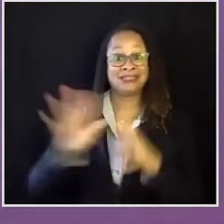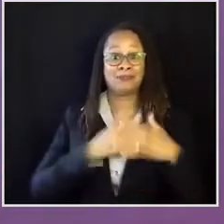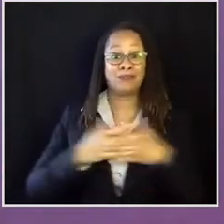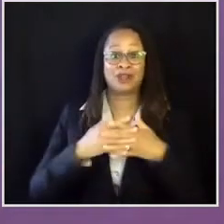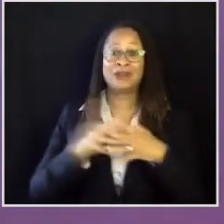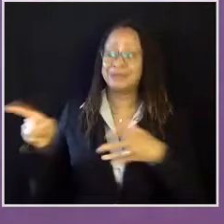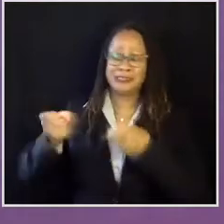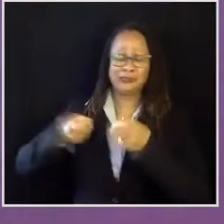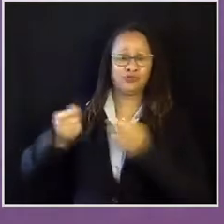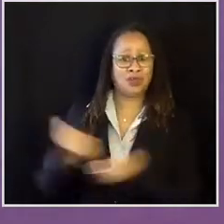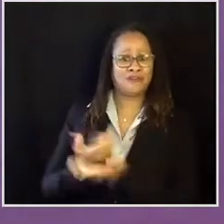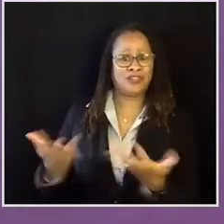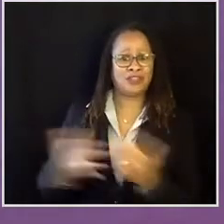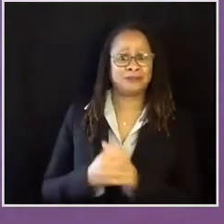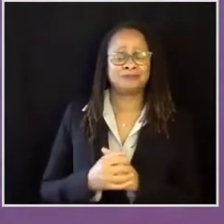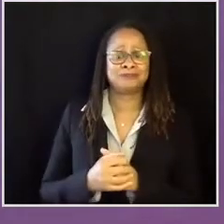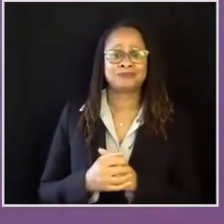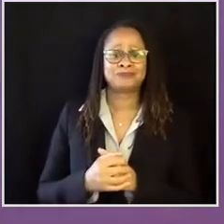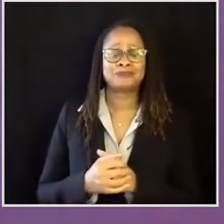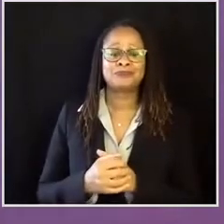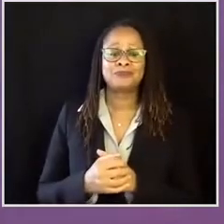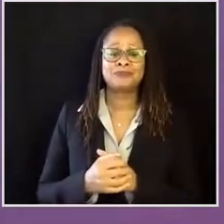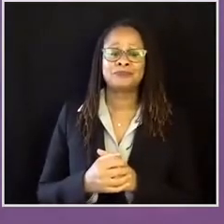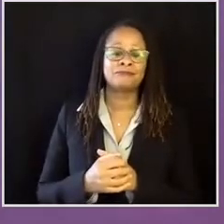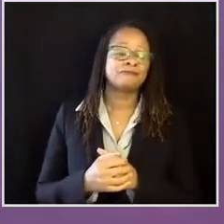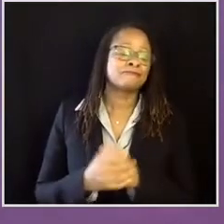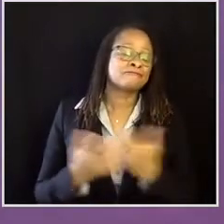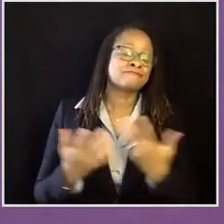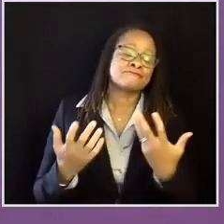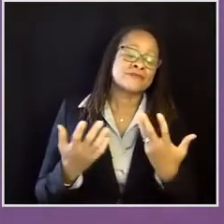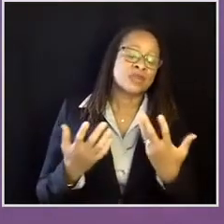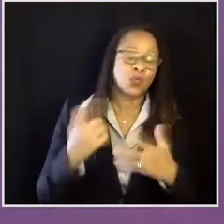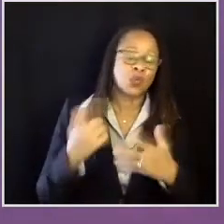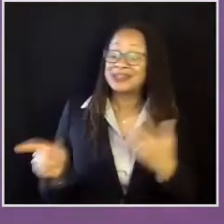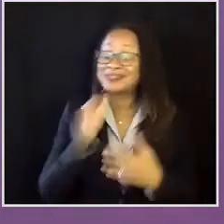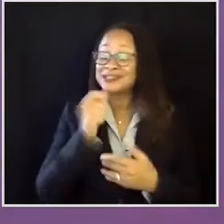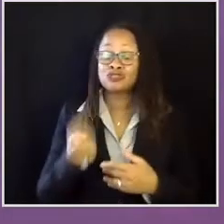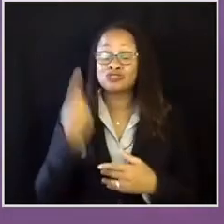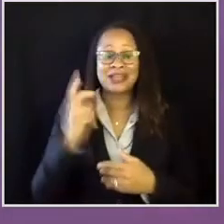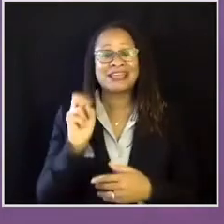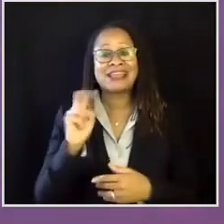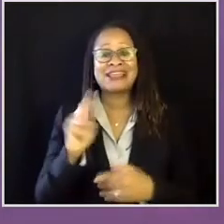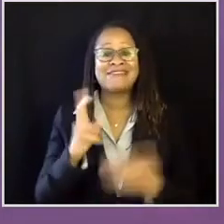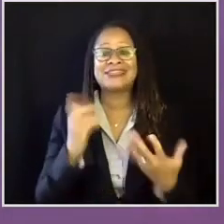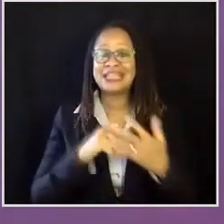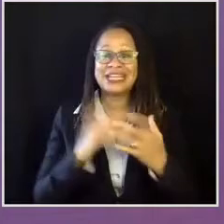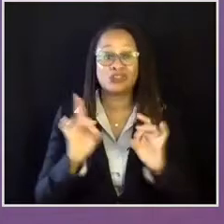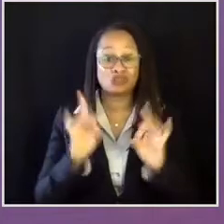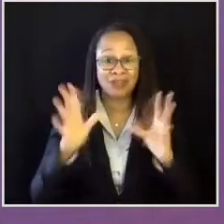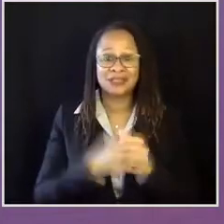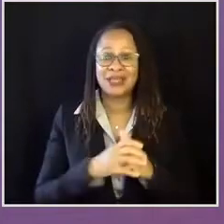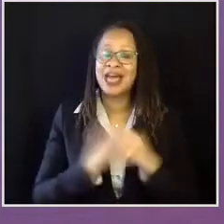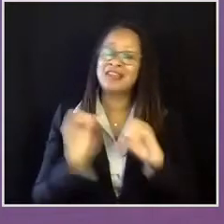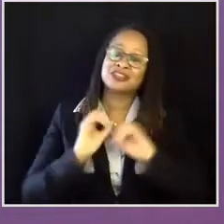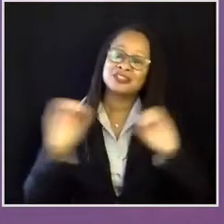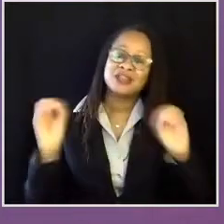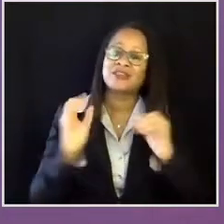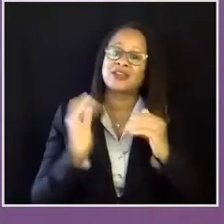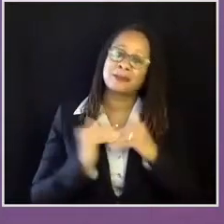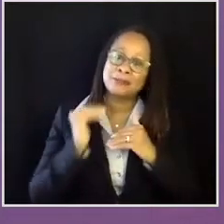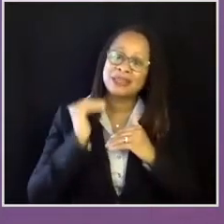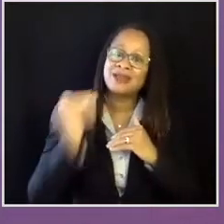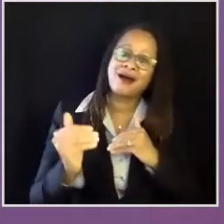get is that even in a crisis, there's nothing beyond the capacity of the American people when we stand up and act together.